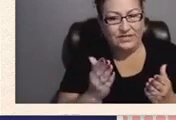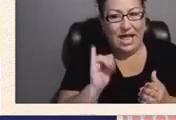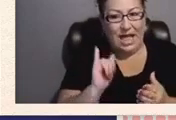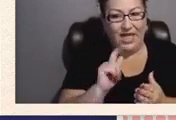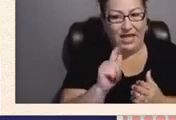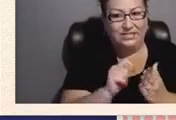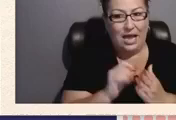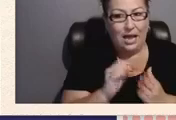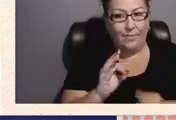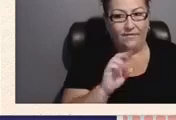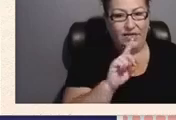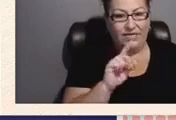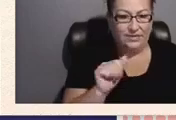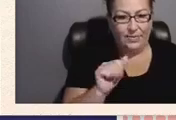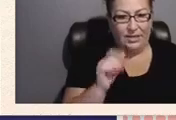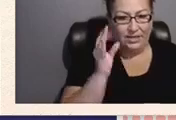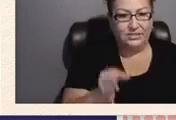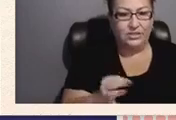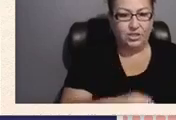cessation.